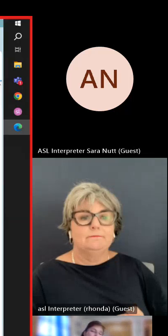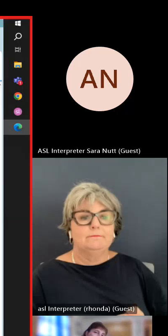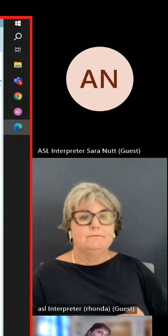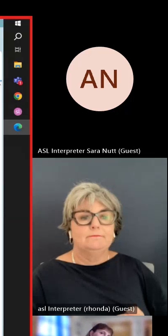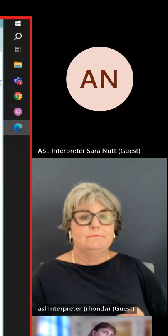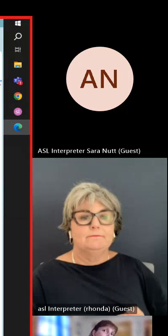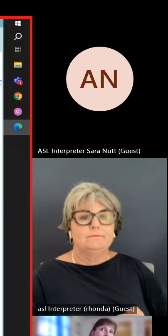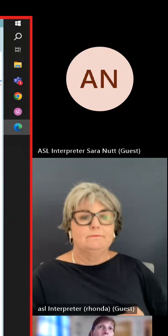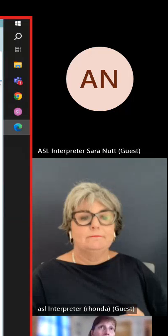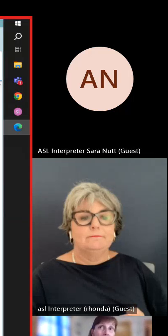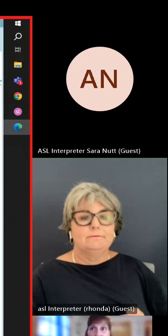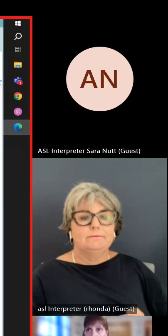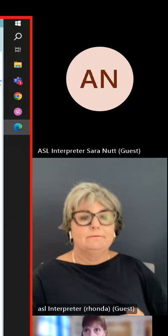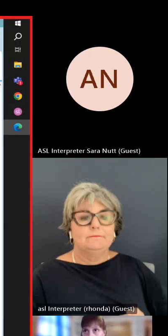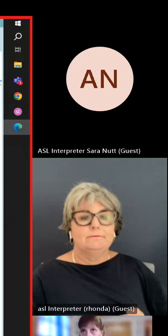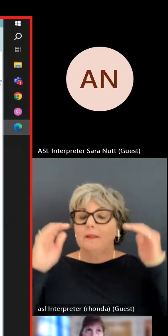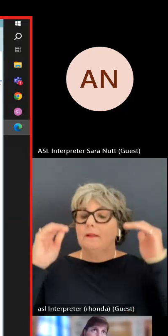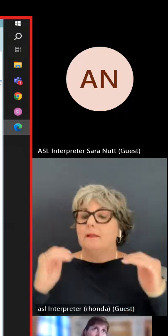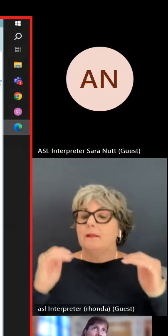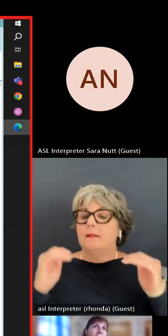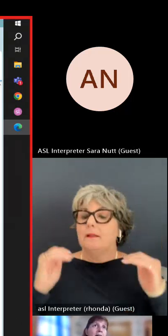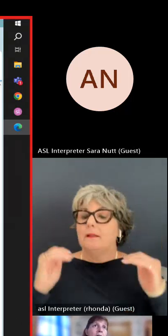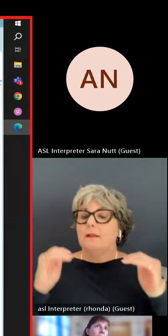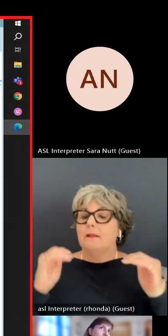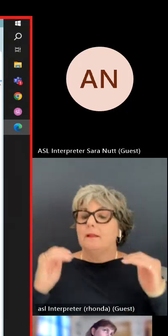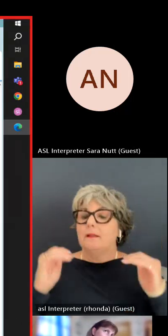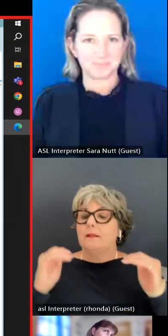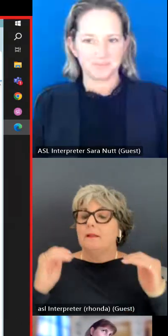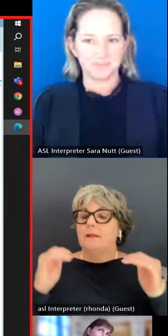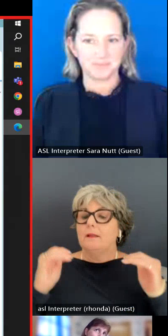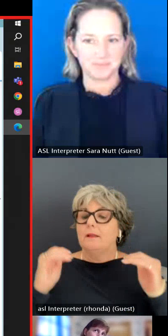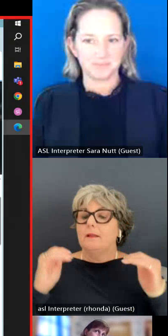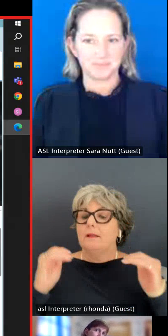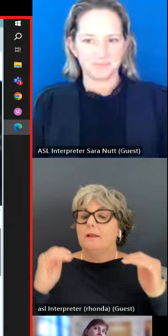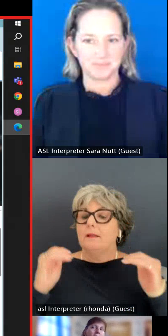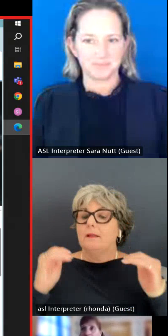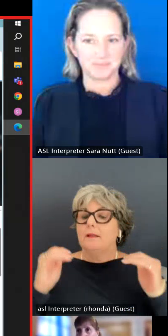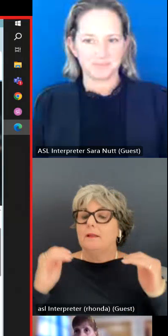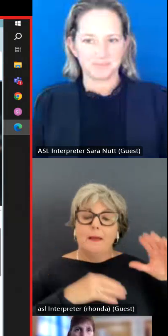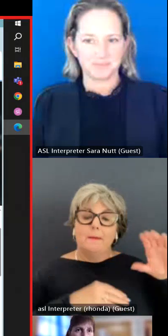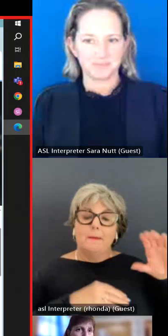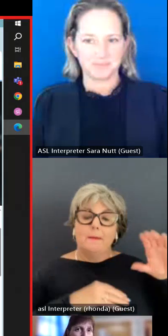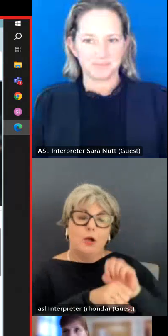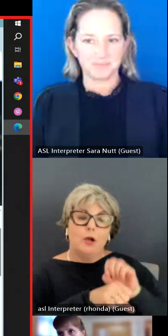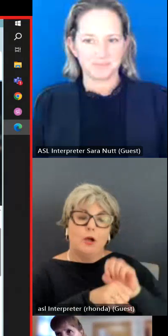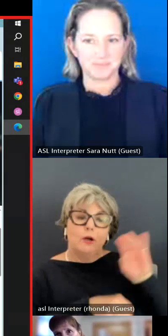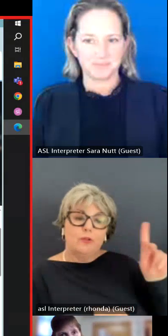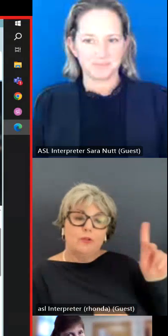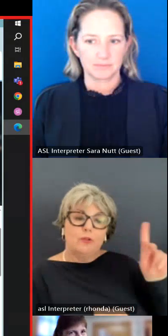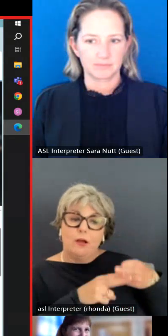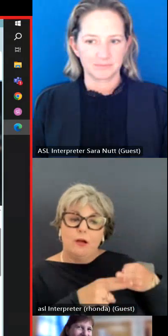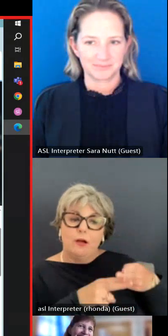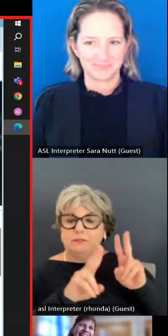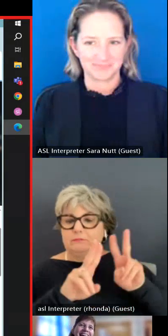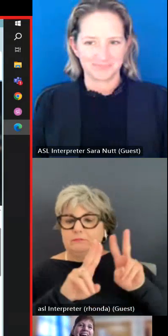So next we'll look at the parts of your story. We'll do what my coworker Jack calls